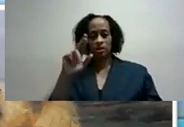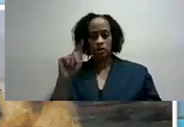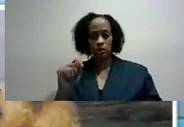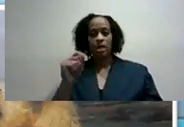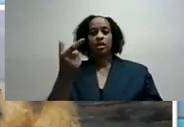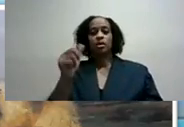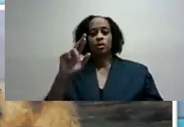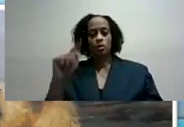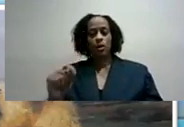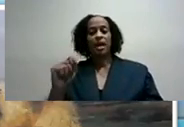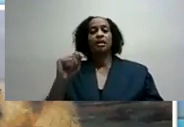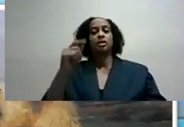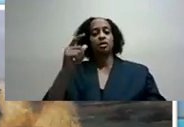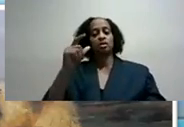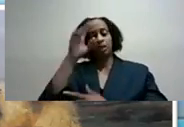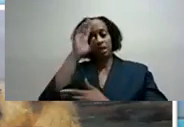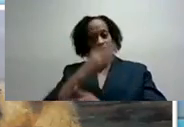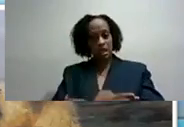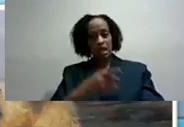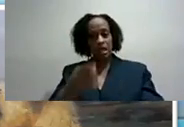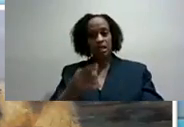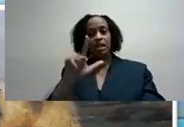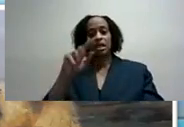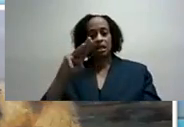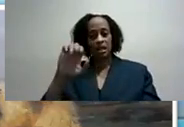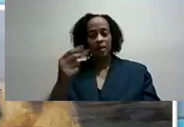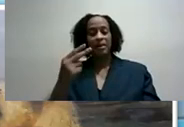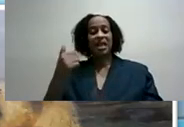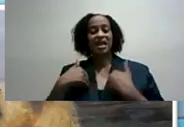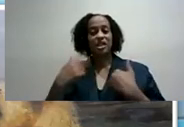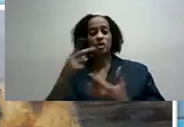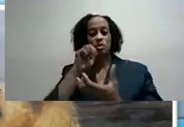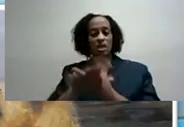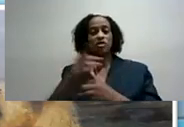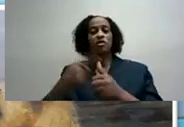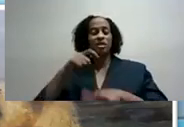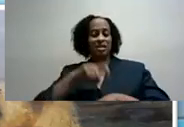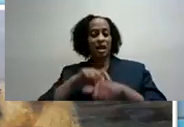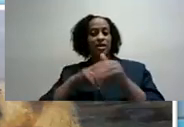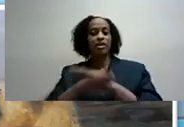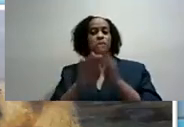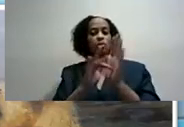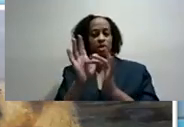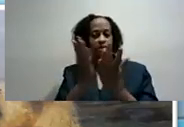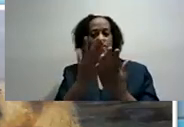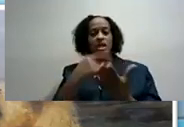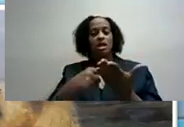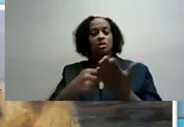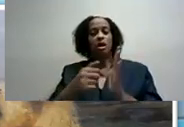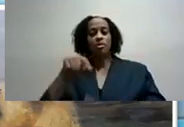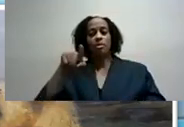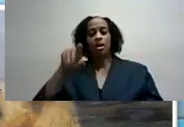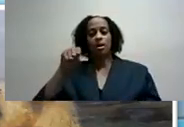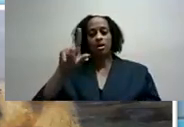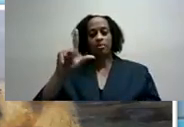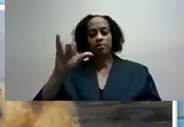great-great-great-grandson, Lamech had two wives. This is the first time in the Word of God that we talk about polygamous.